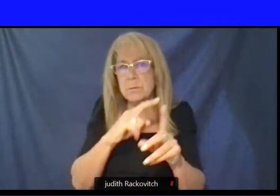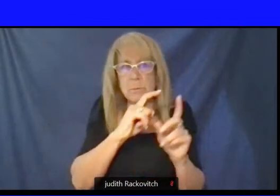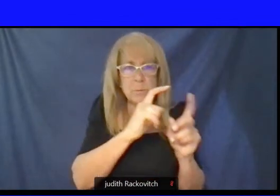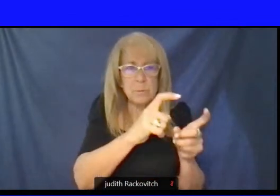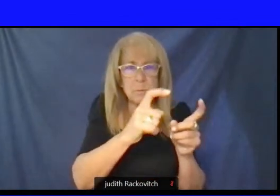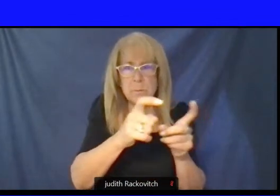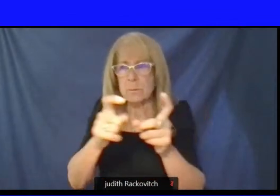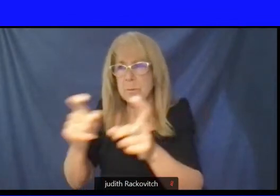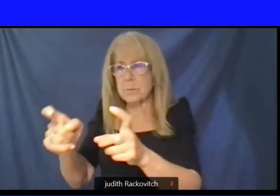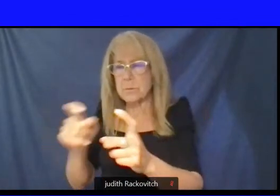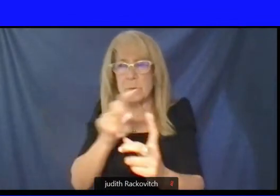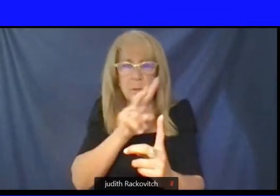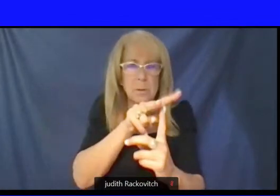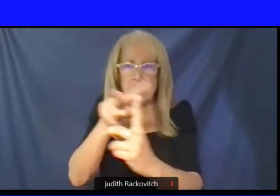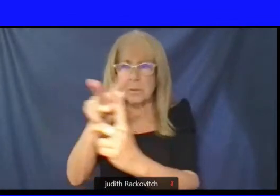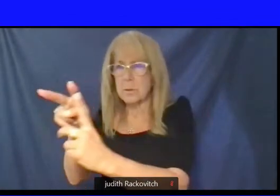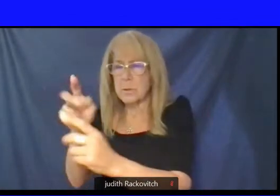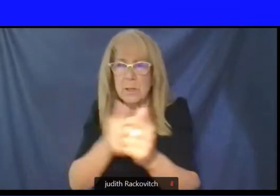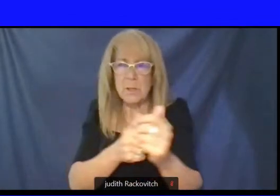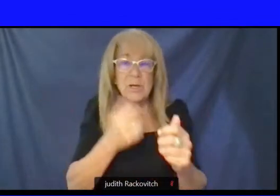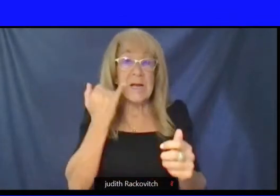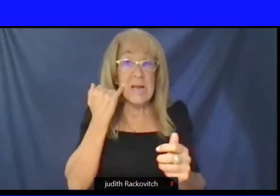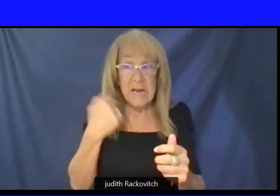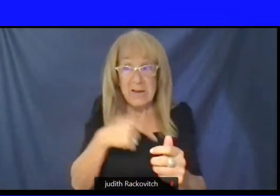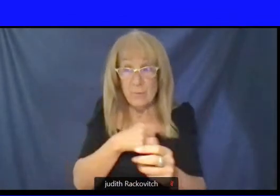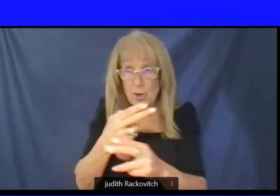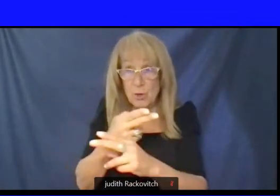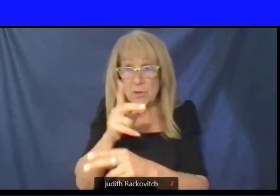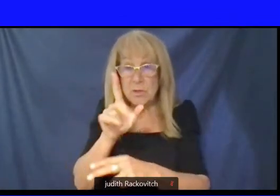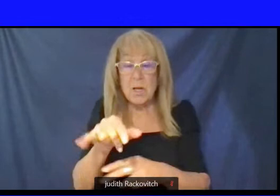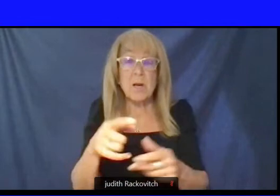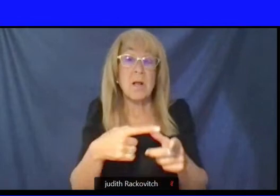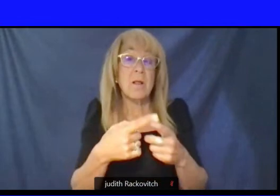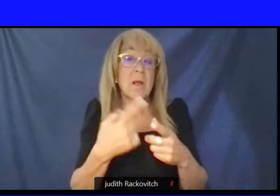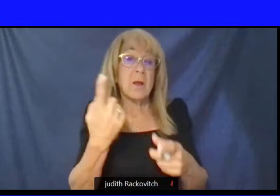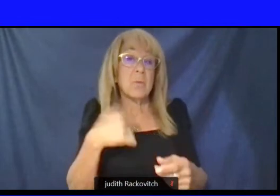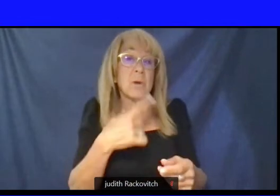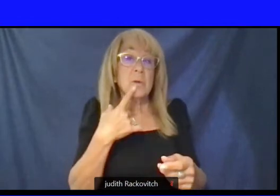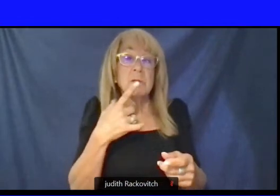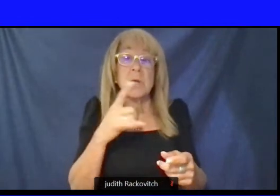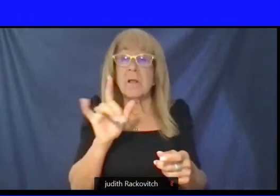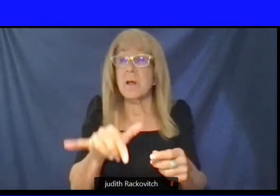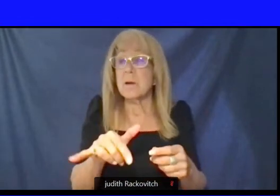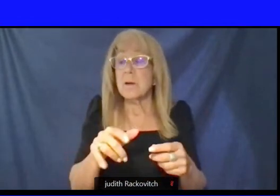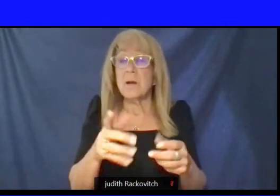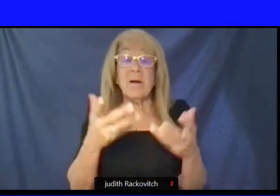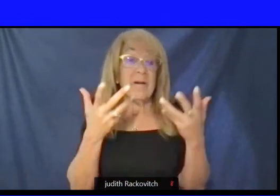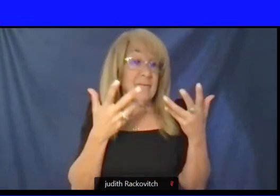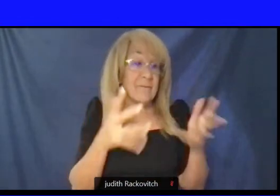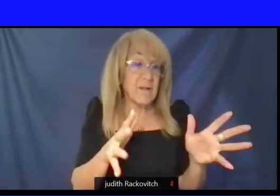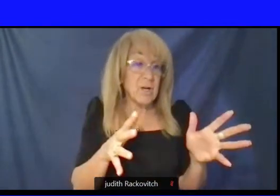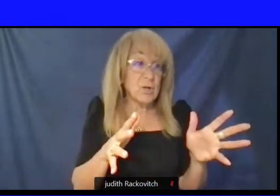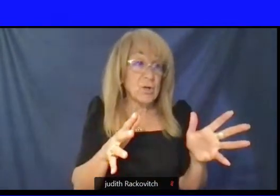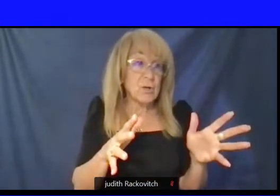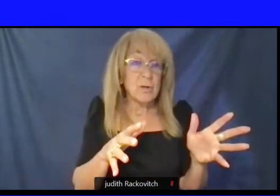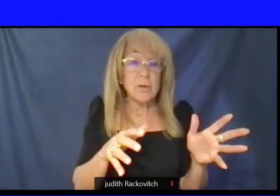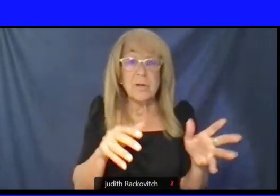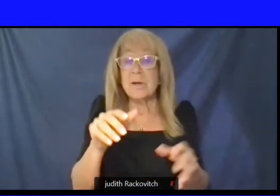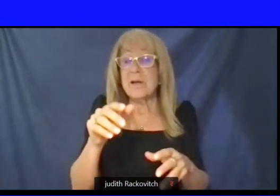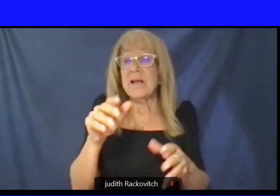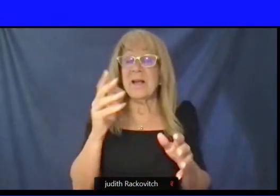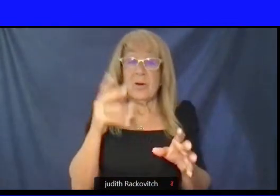Okay. Good morning, it's Barbara Lowell. Thank you, Sally. That was wonderful. Thank you. I just want to commend